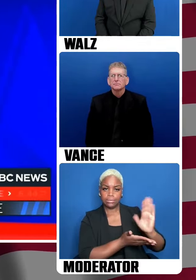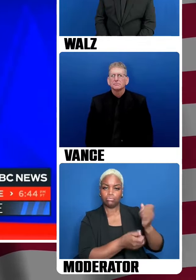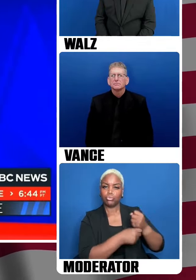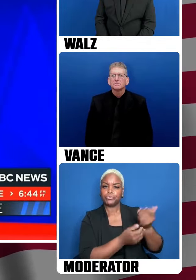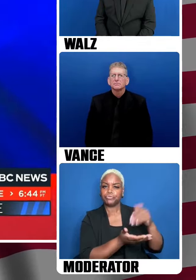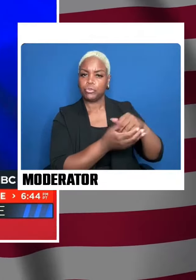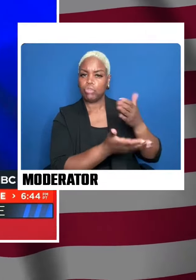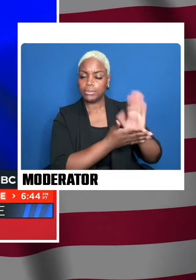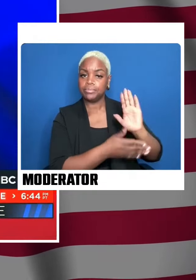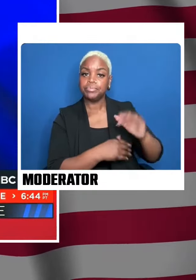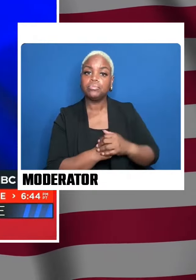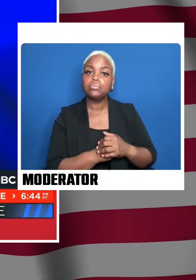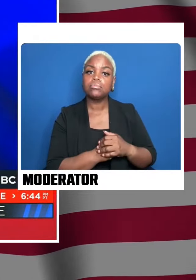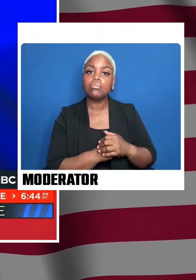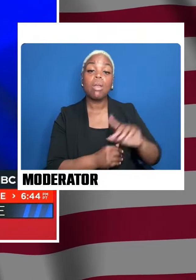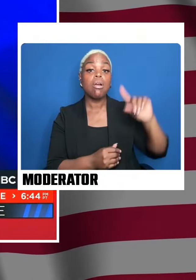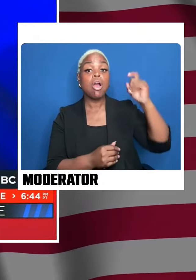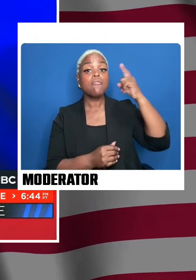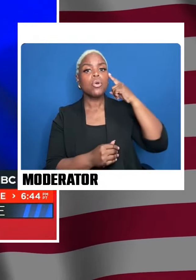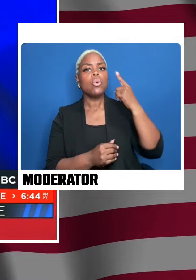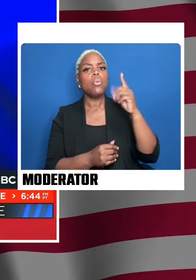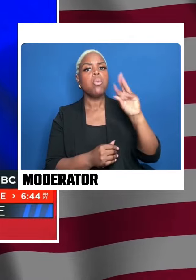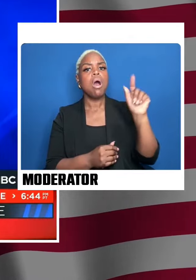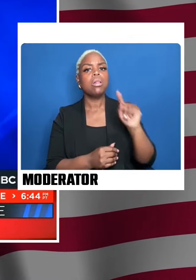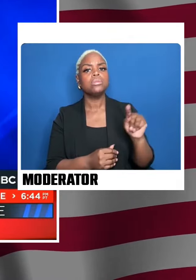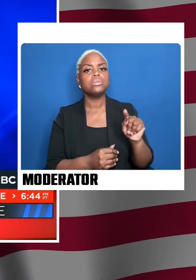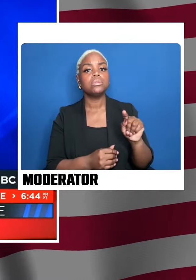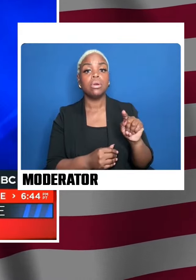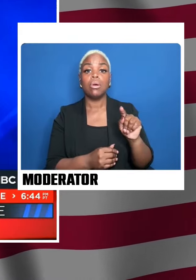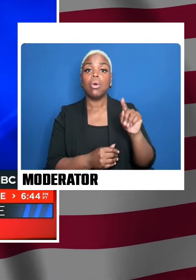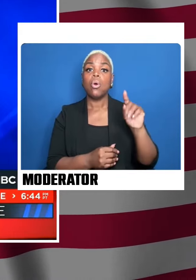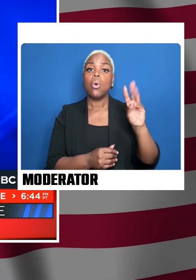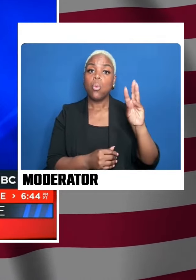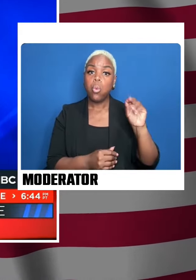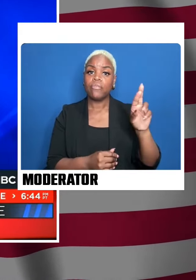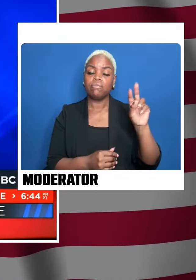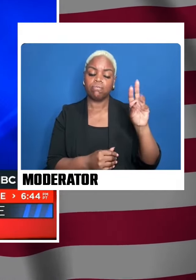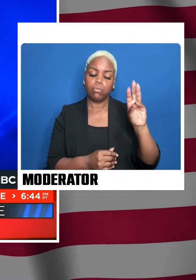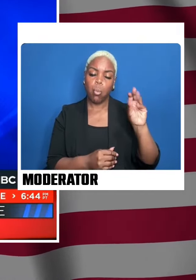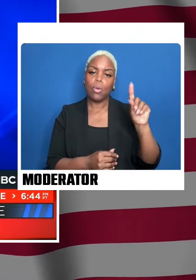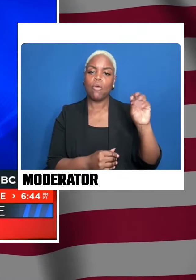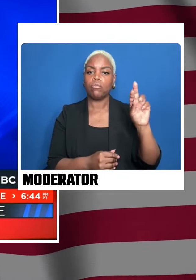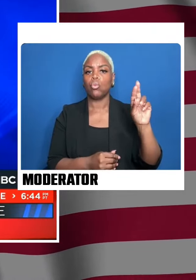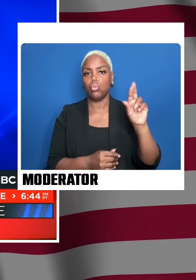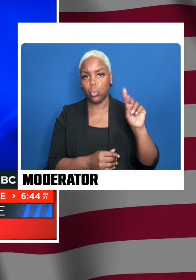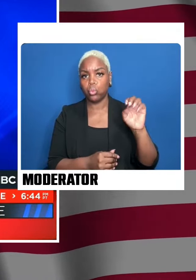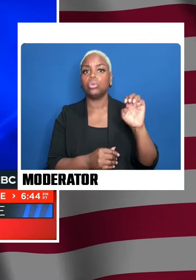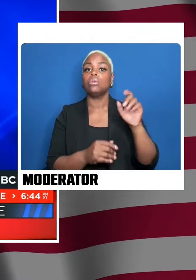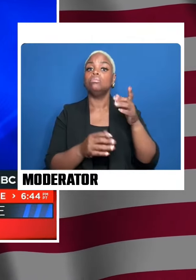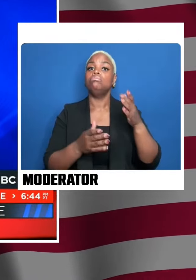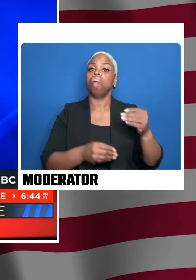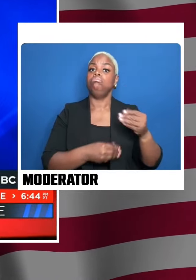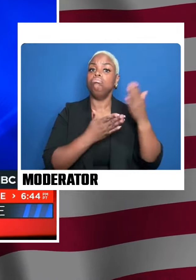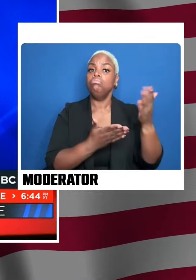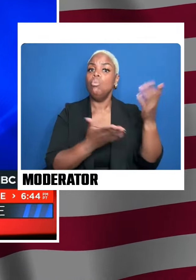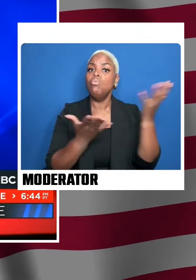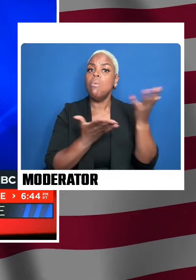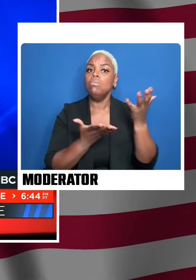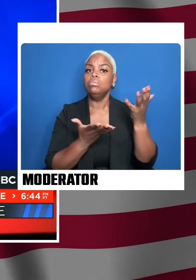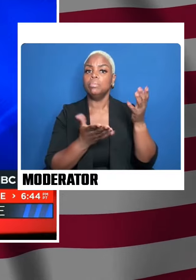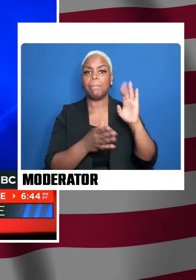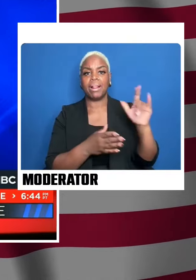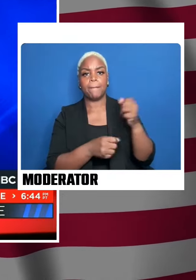least restrictive states in the nation when it comes to abortion. Former President Trump said in the last debate that you